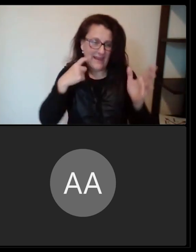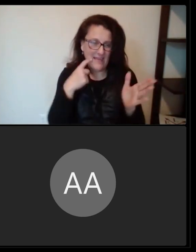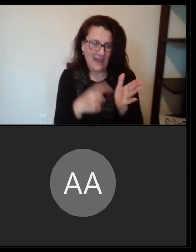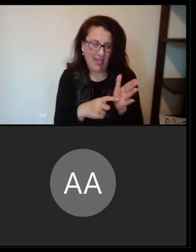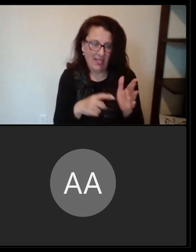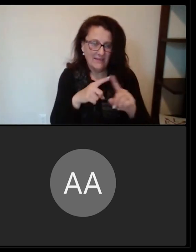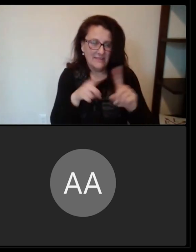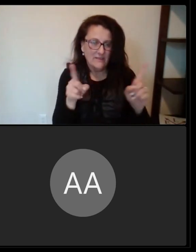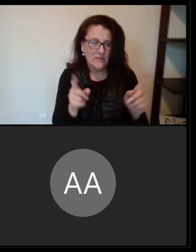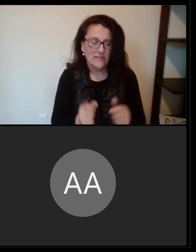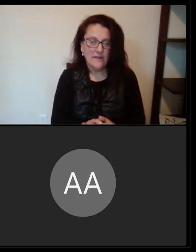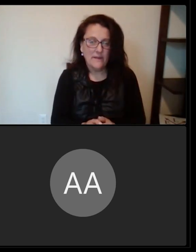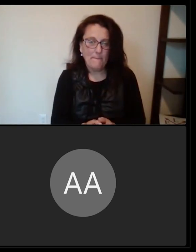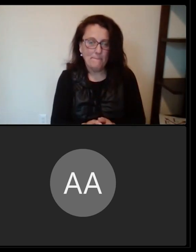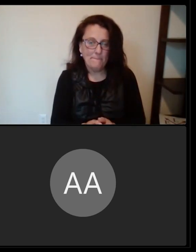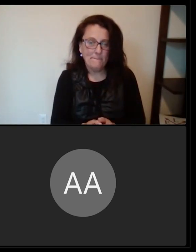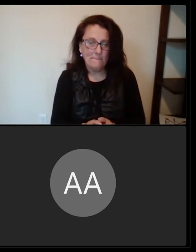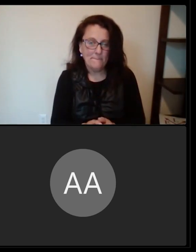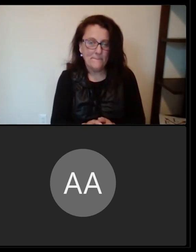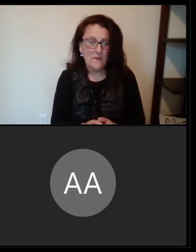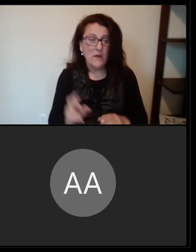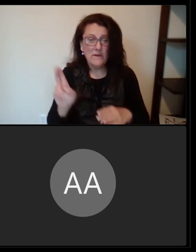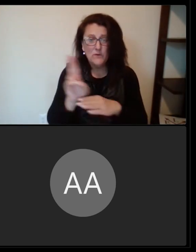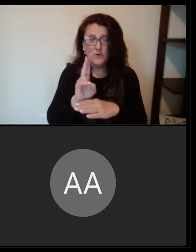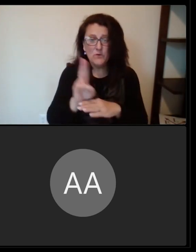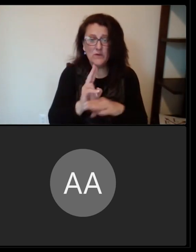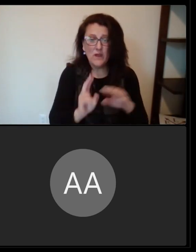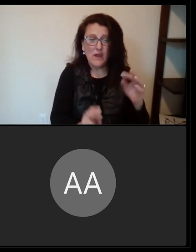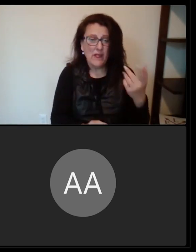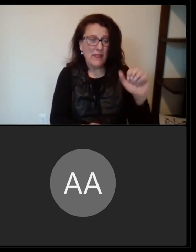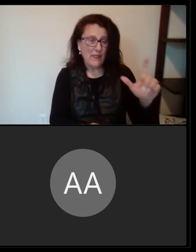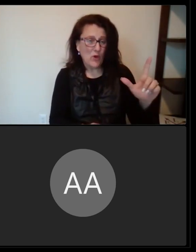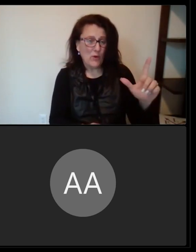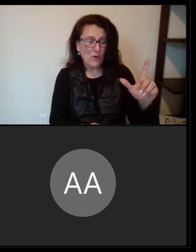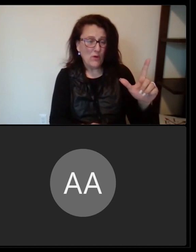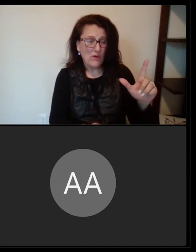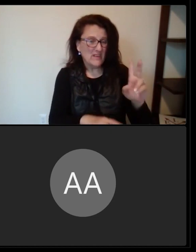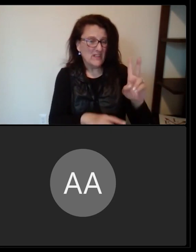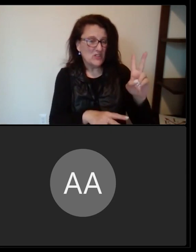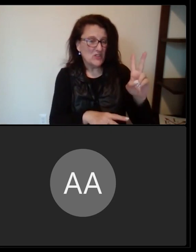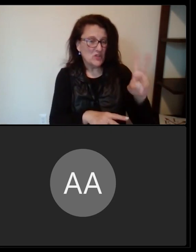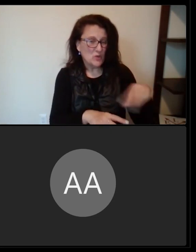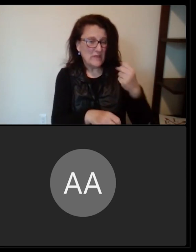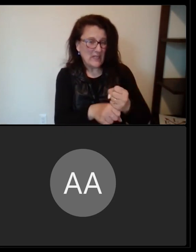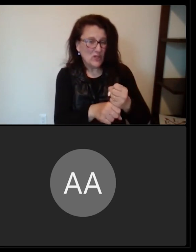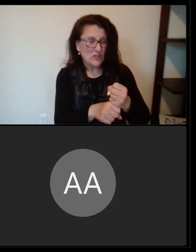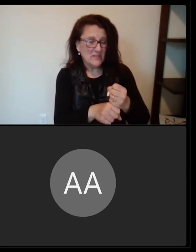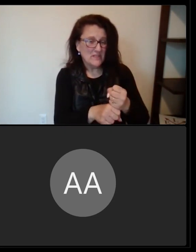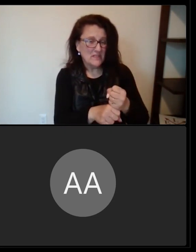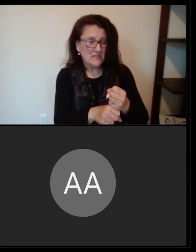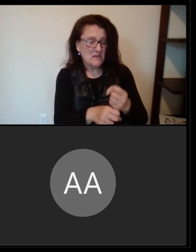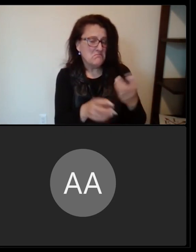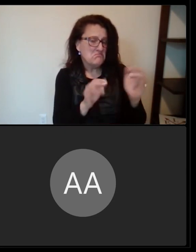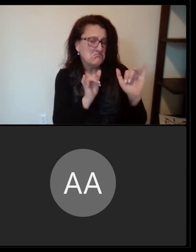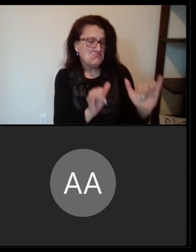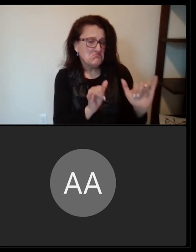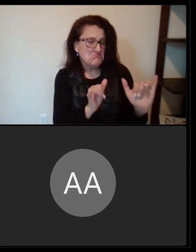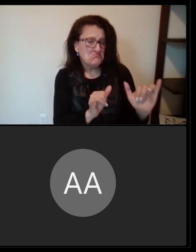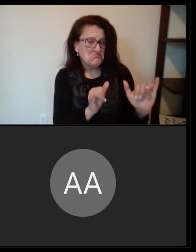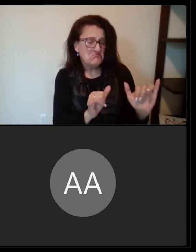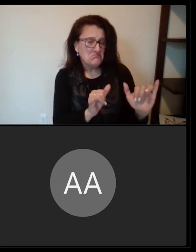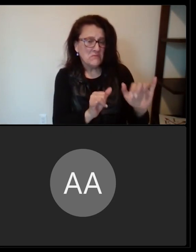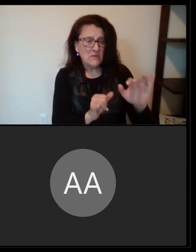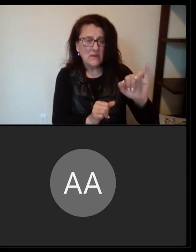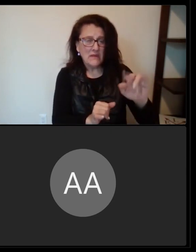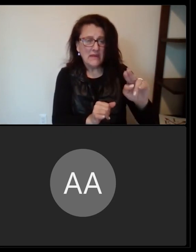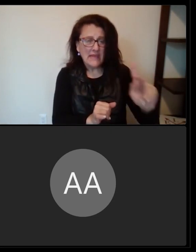We have had the thermal paper ballots for over 2 years. We have seen that they do stay and keep their ink